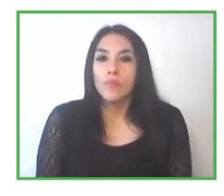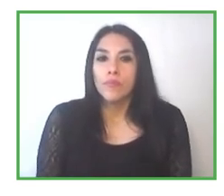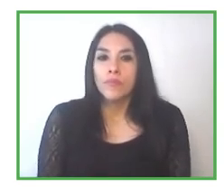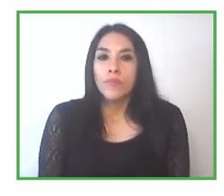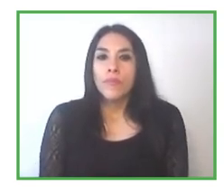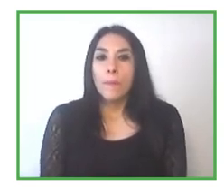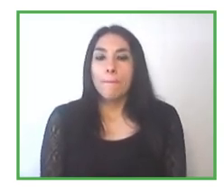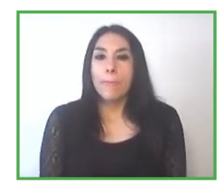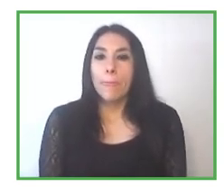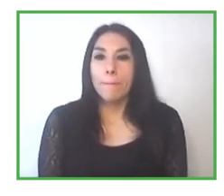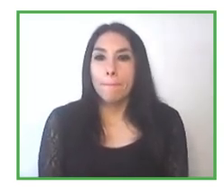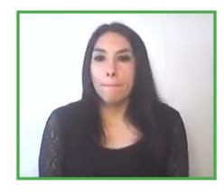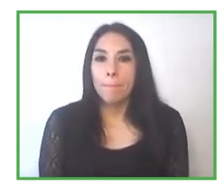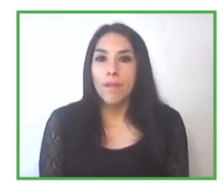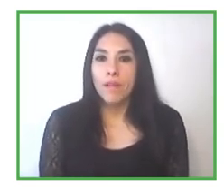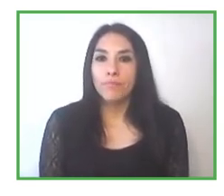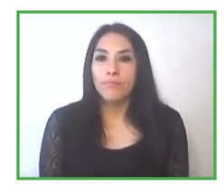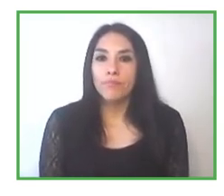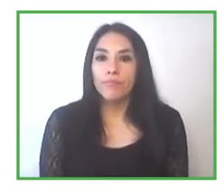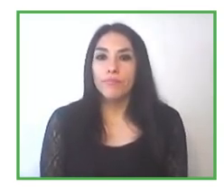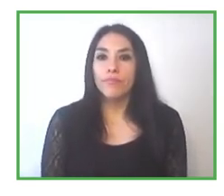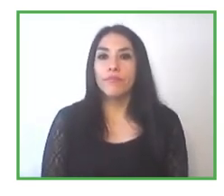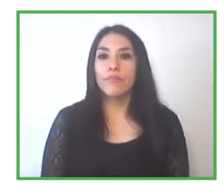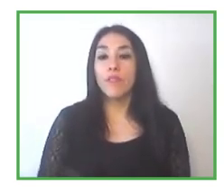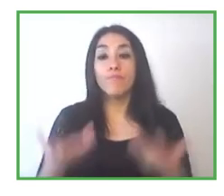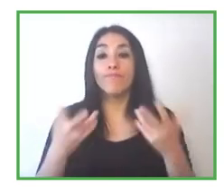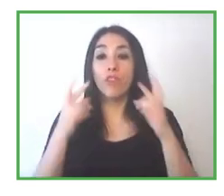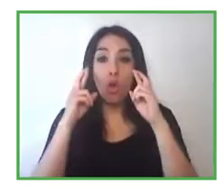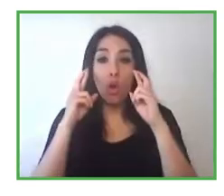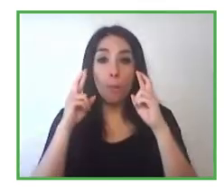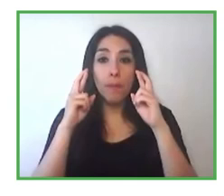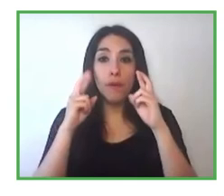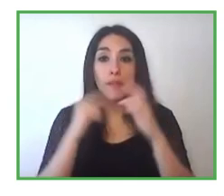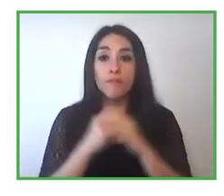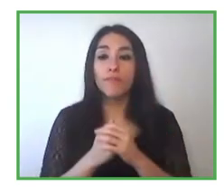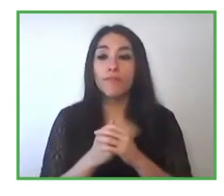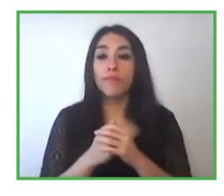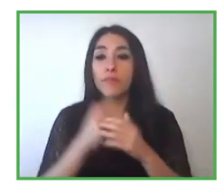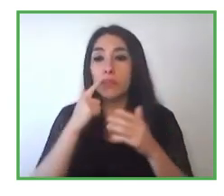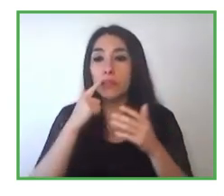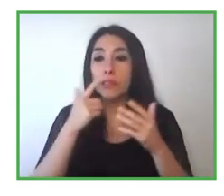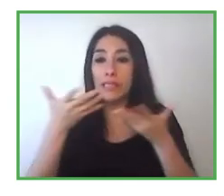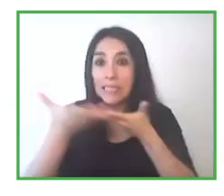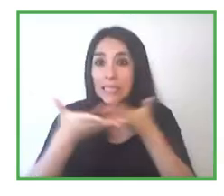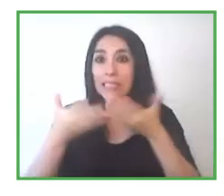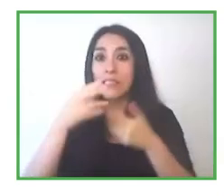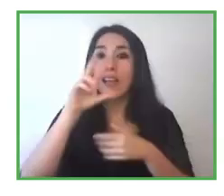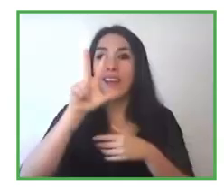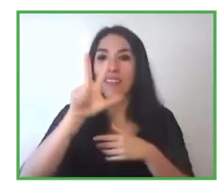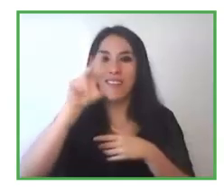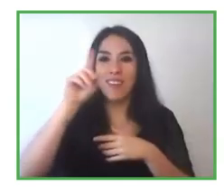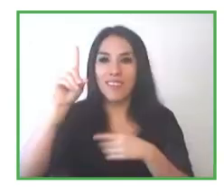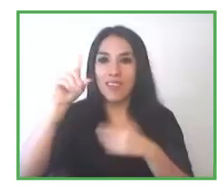Esperamos que el diseño de impresión... We hope that the design and printing of 3D products is